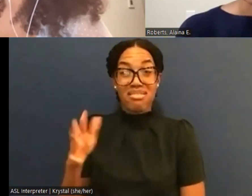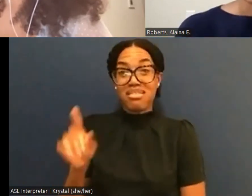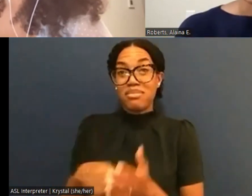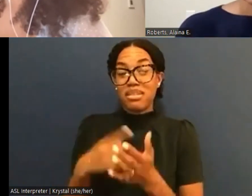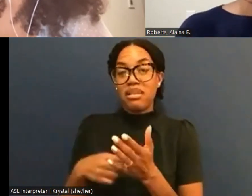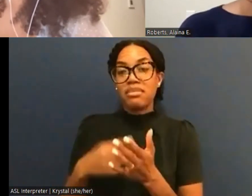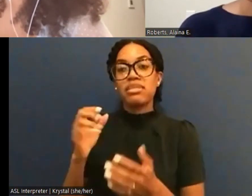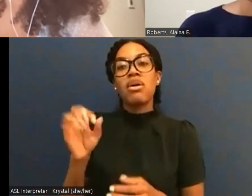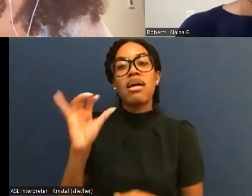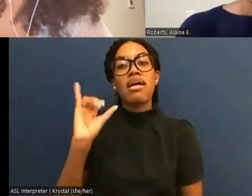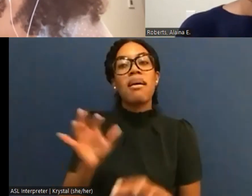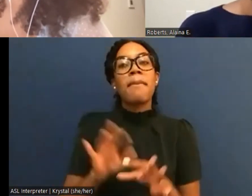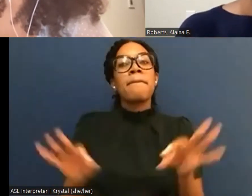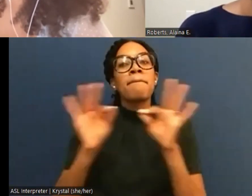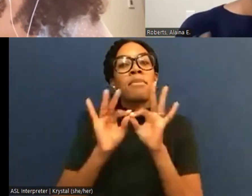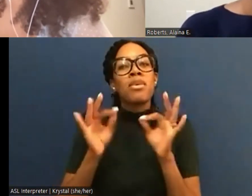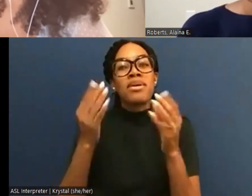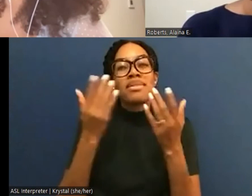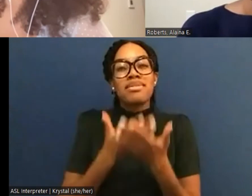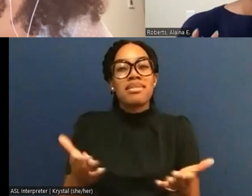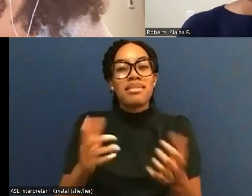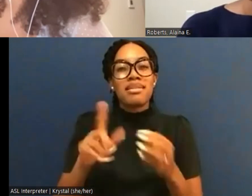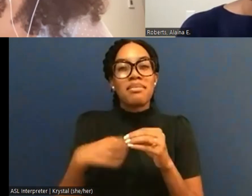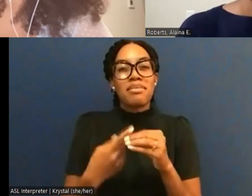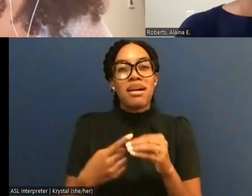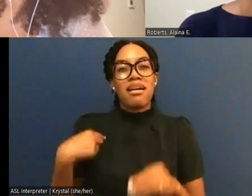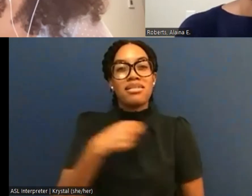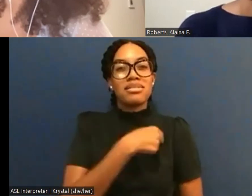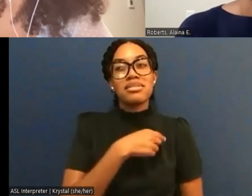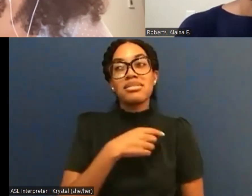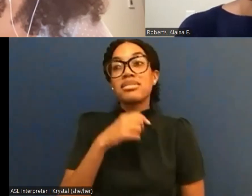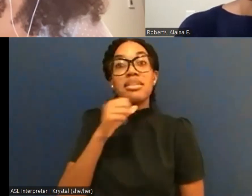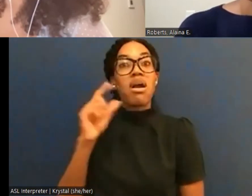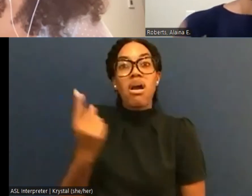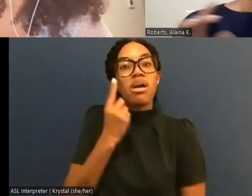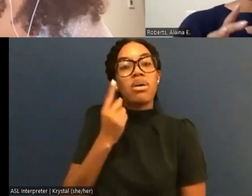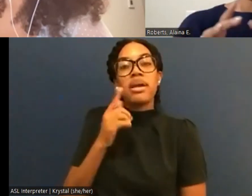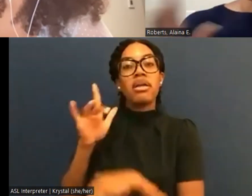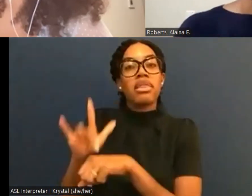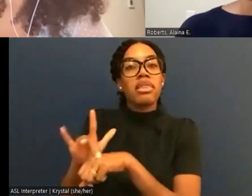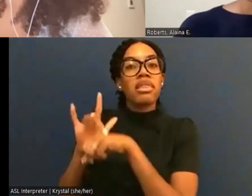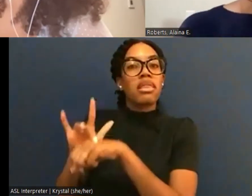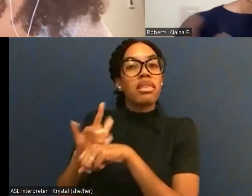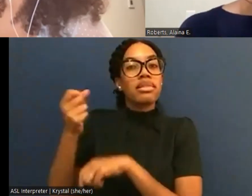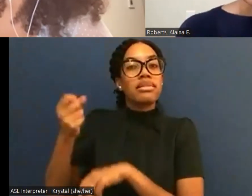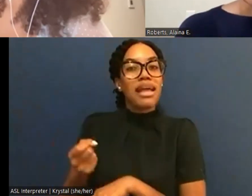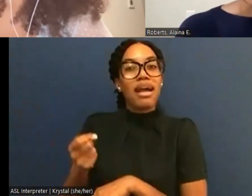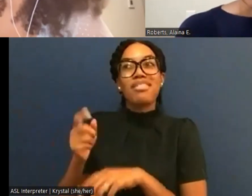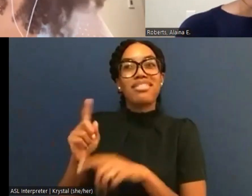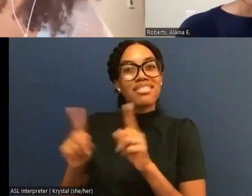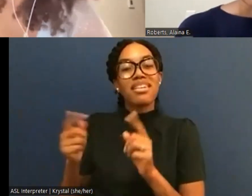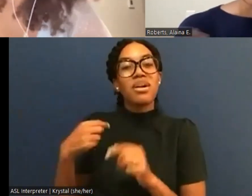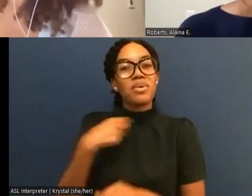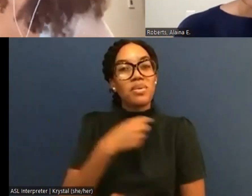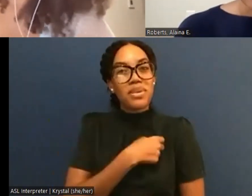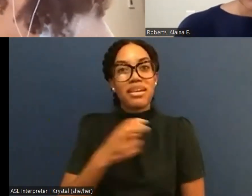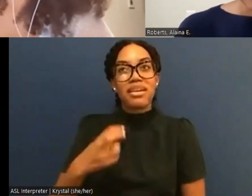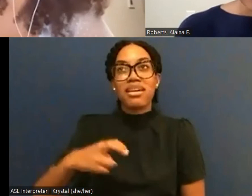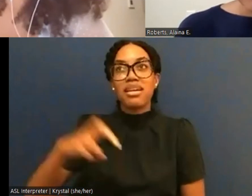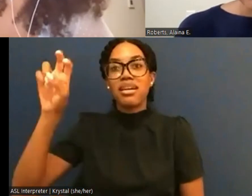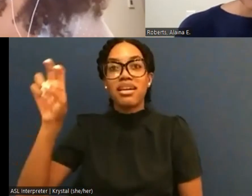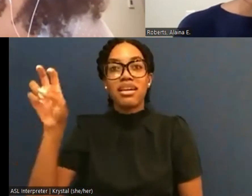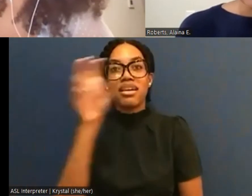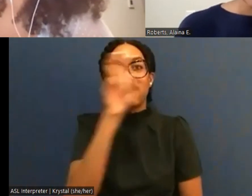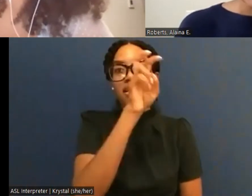African-American history that takes us not just out of the South, but also out of the kind of great migration paradigm, I'd call it, because you have so